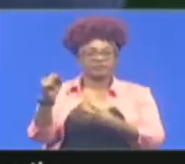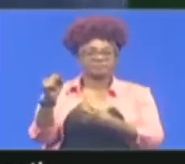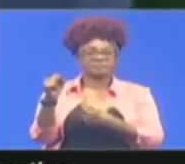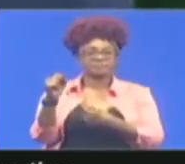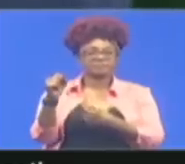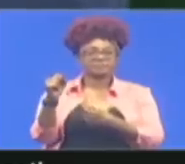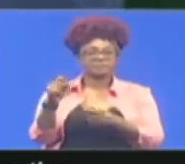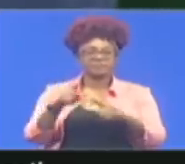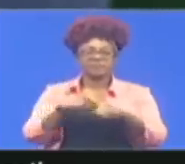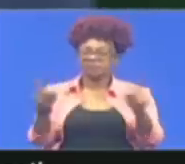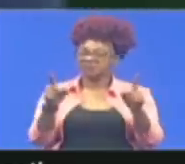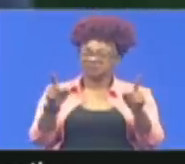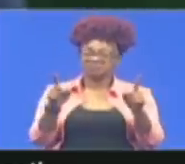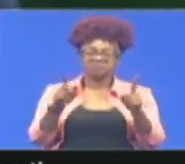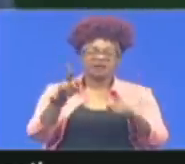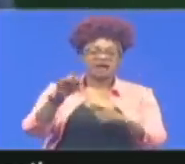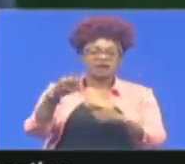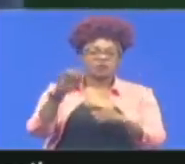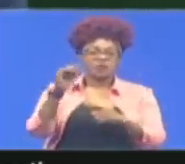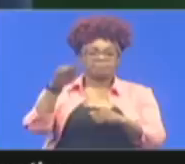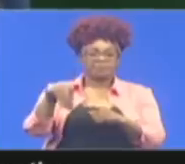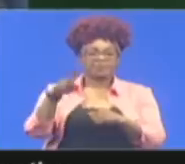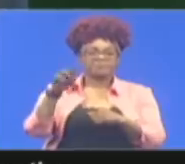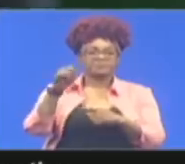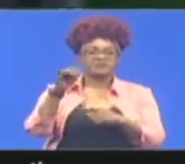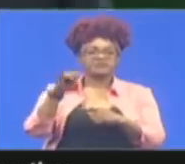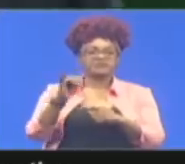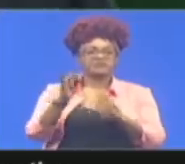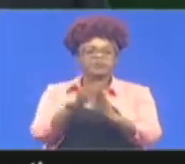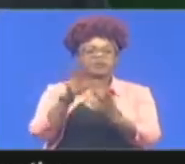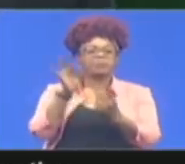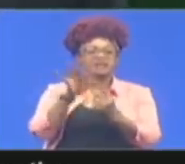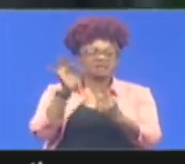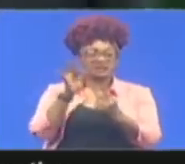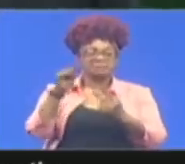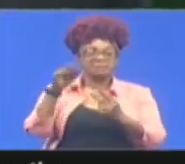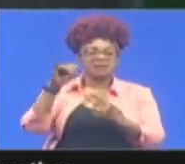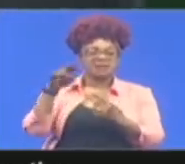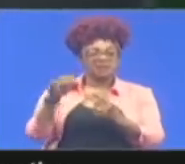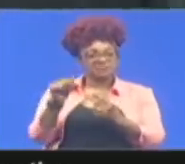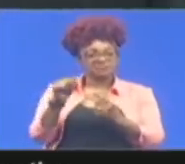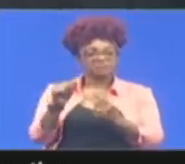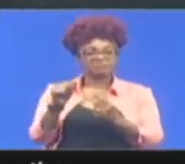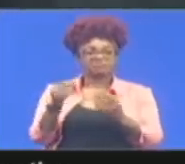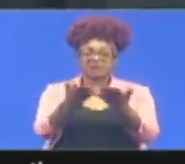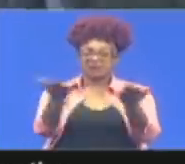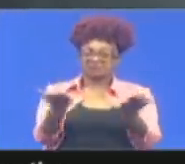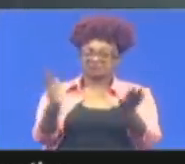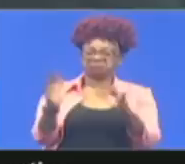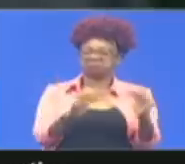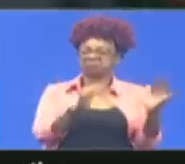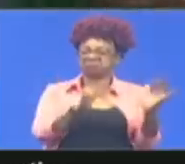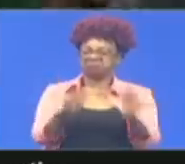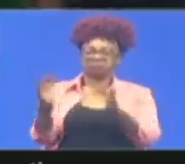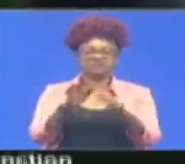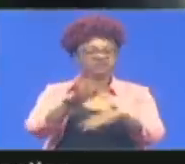But not only did the Kiharu Member of Parliament, Ndindi Nyoro, and his nominated counterpart, Maina Kamanda, drag their dirty laundry into the house of the